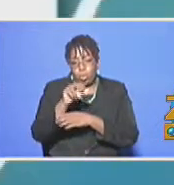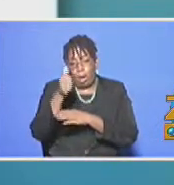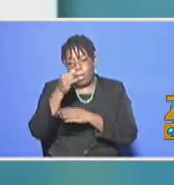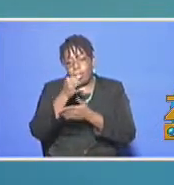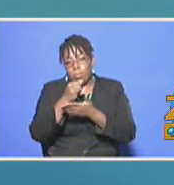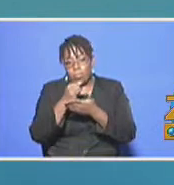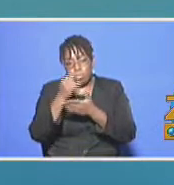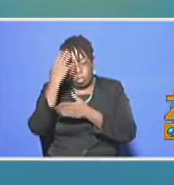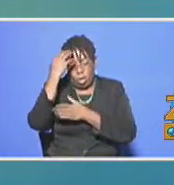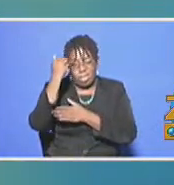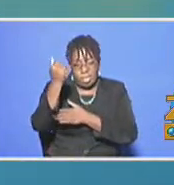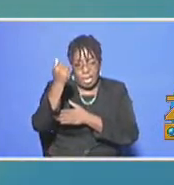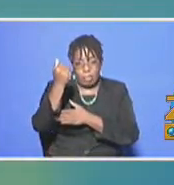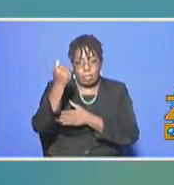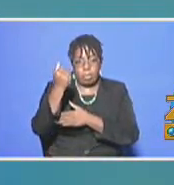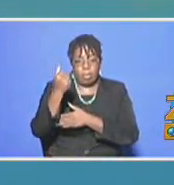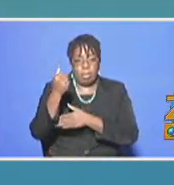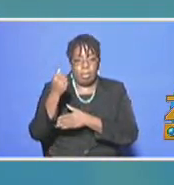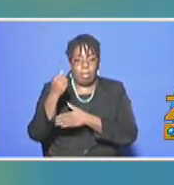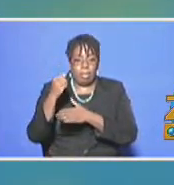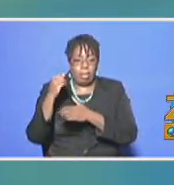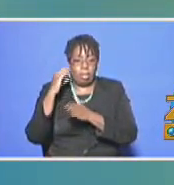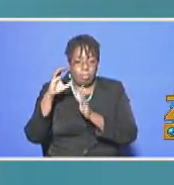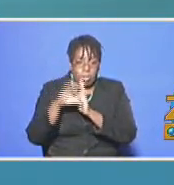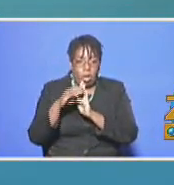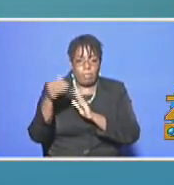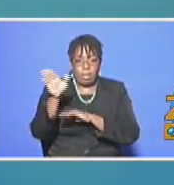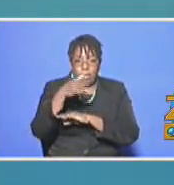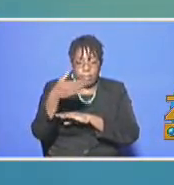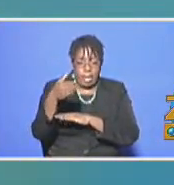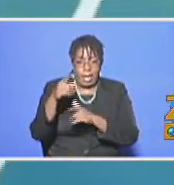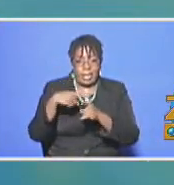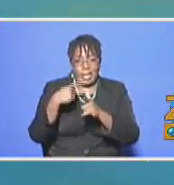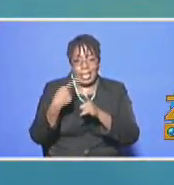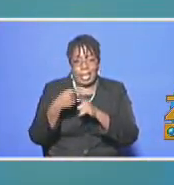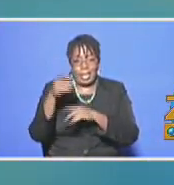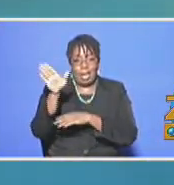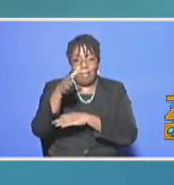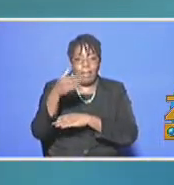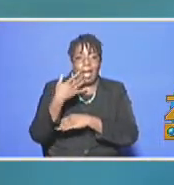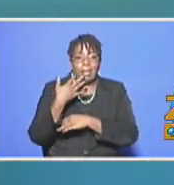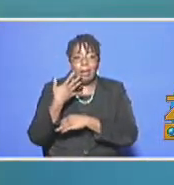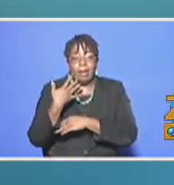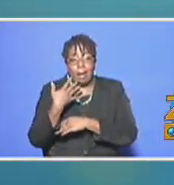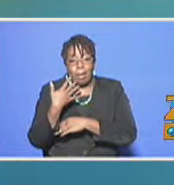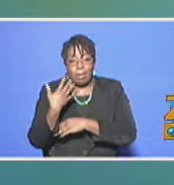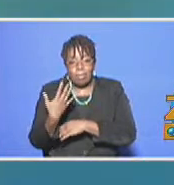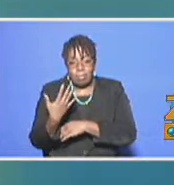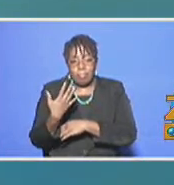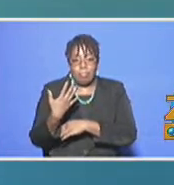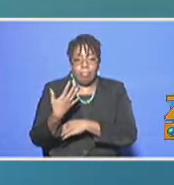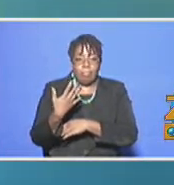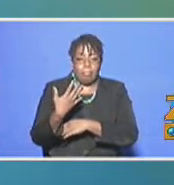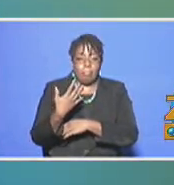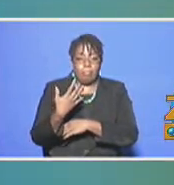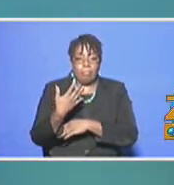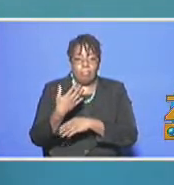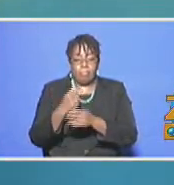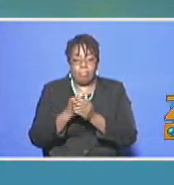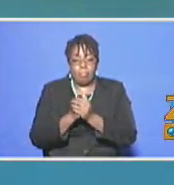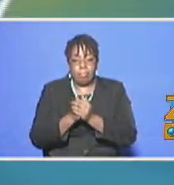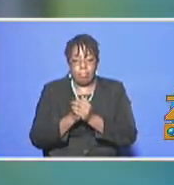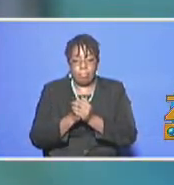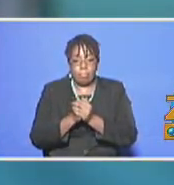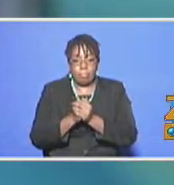which was the depiction of the flag and then a flag color. All of the colors of the flag